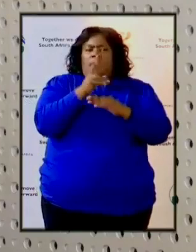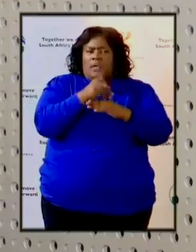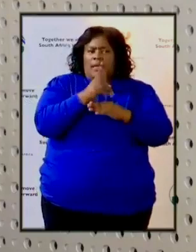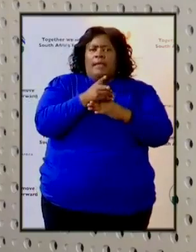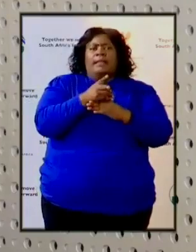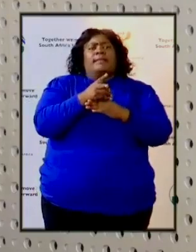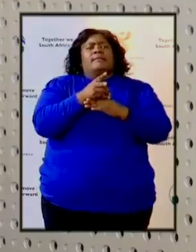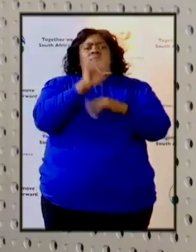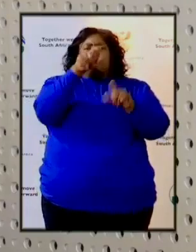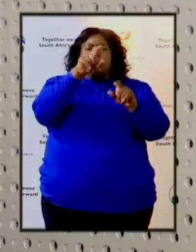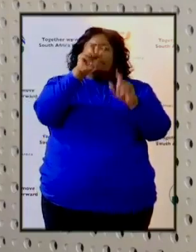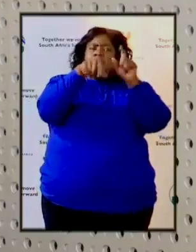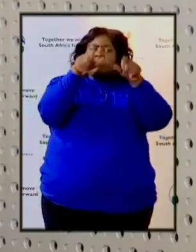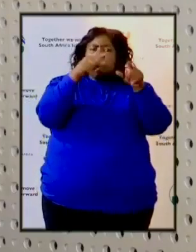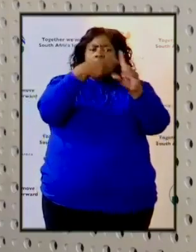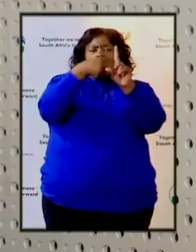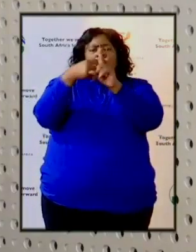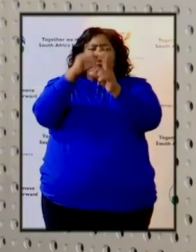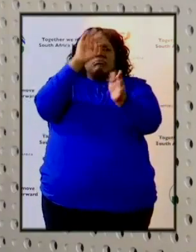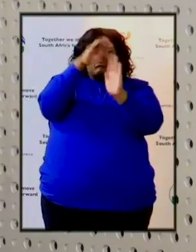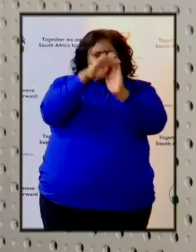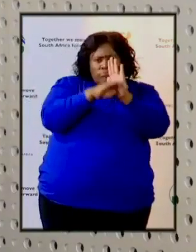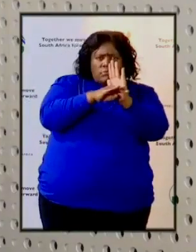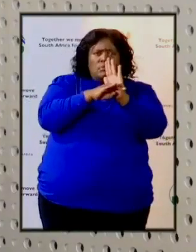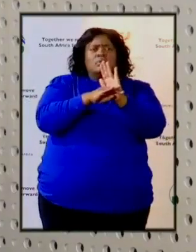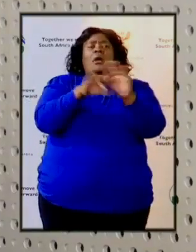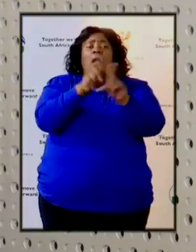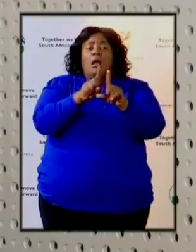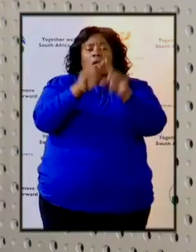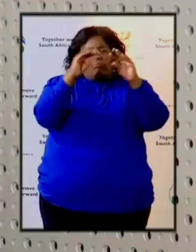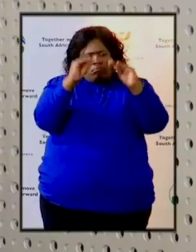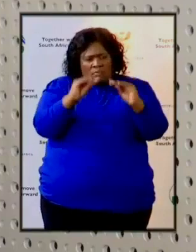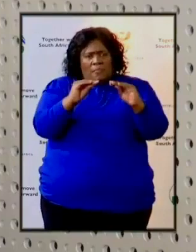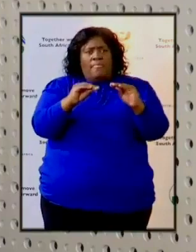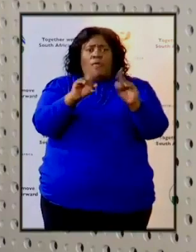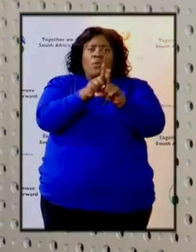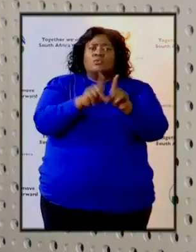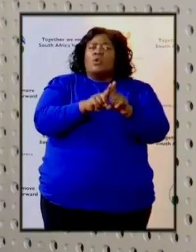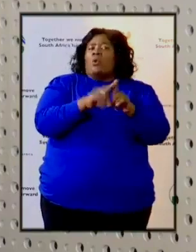get to level two. Until we get to level one, we are a nation